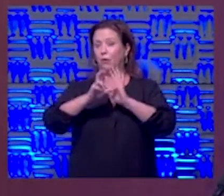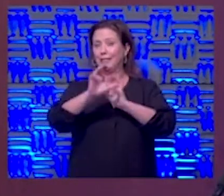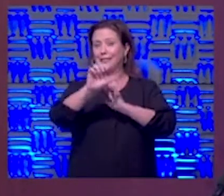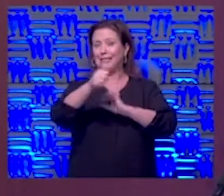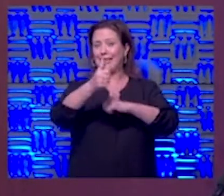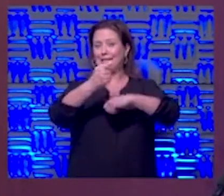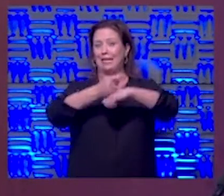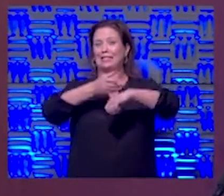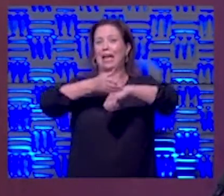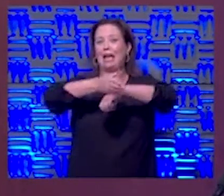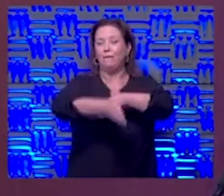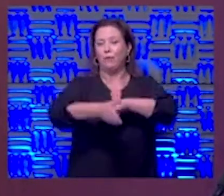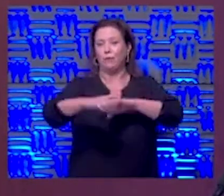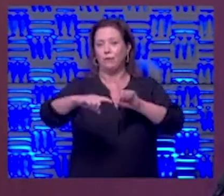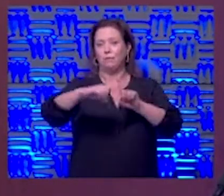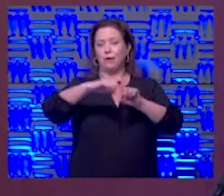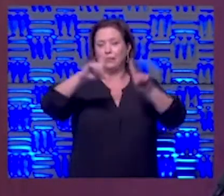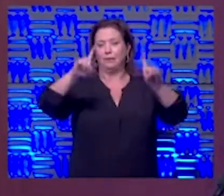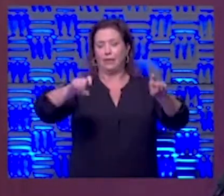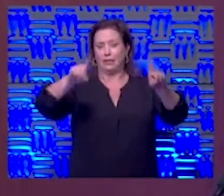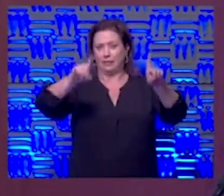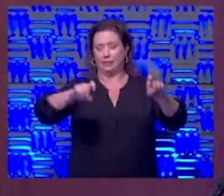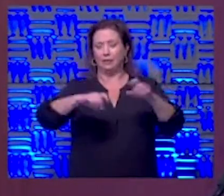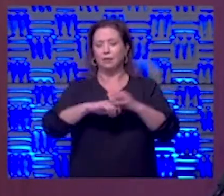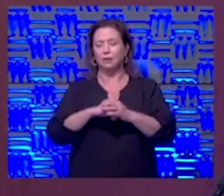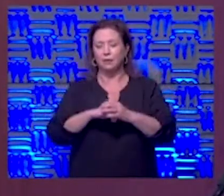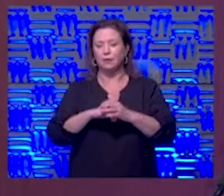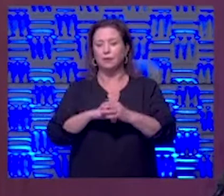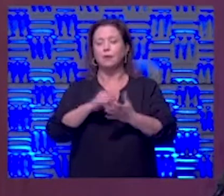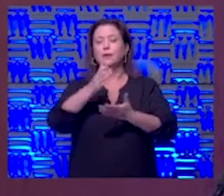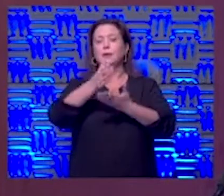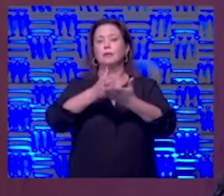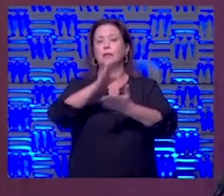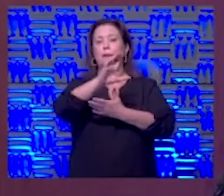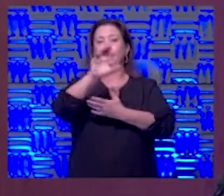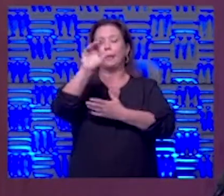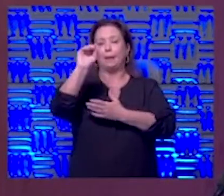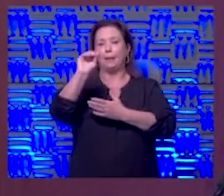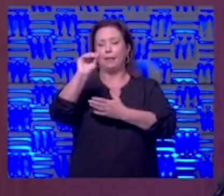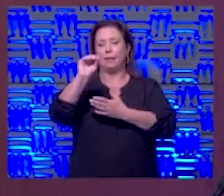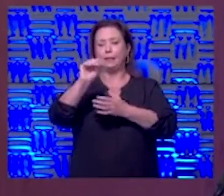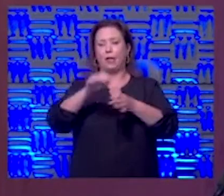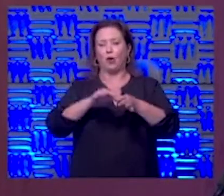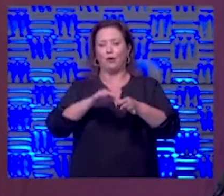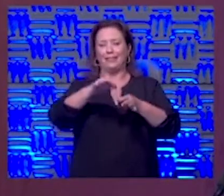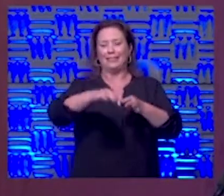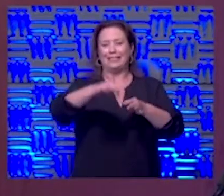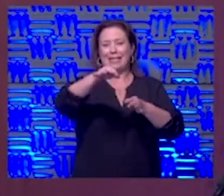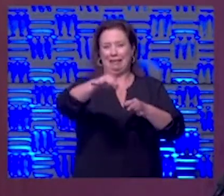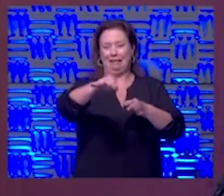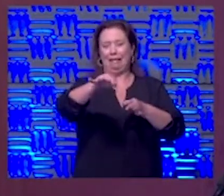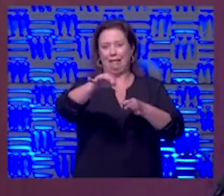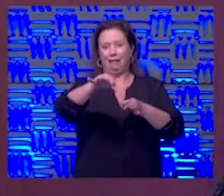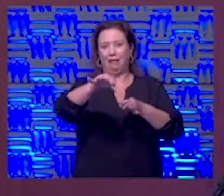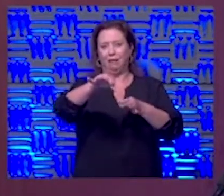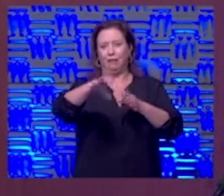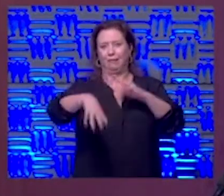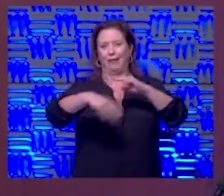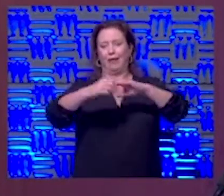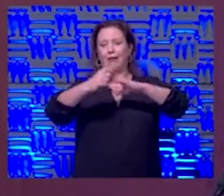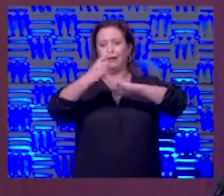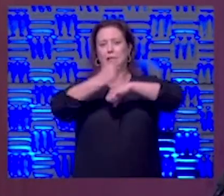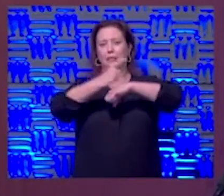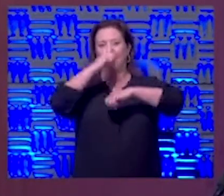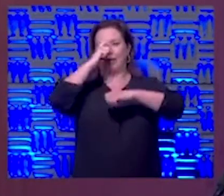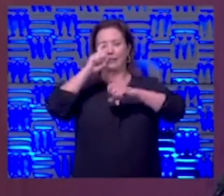that positive test. There are some companies that are choosing to extend that a little bit farther out just because